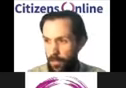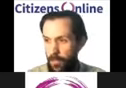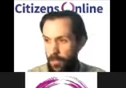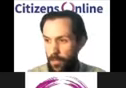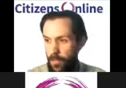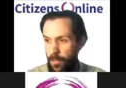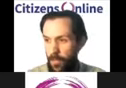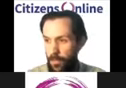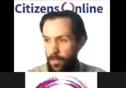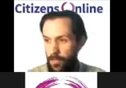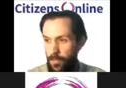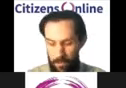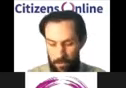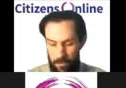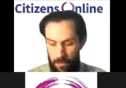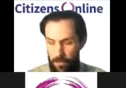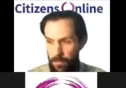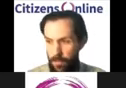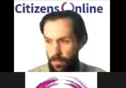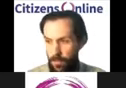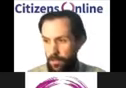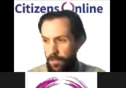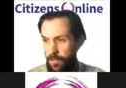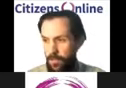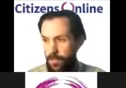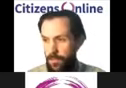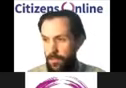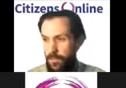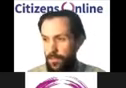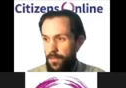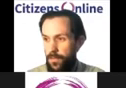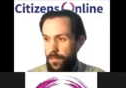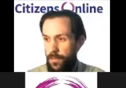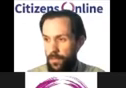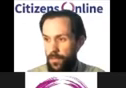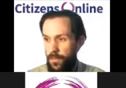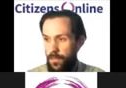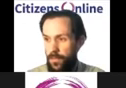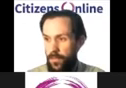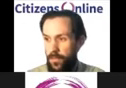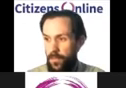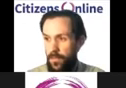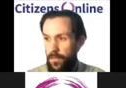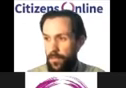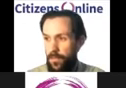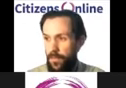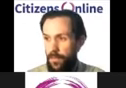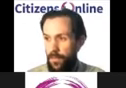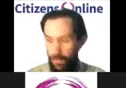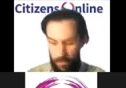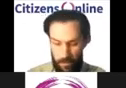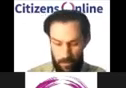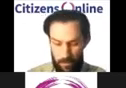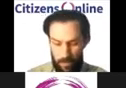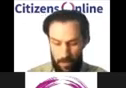and Ability, which is, you know, it's open to anybody to really sort of ask what help they might need over this